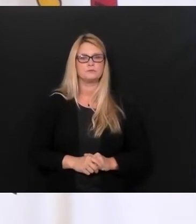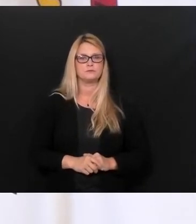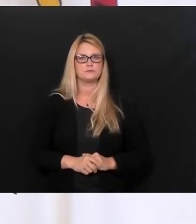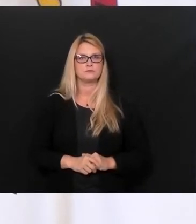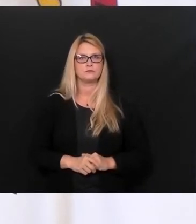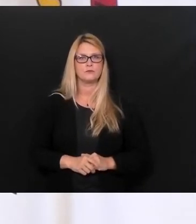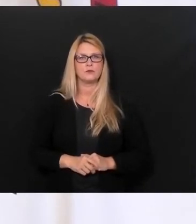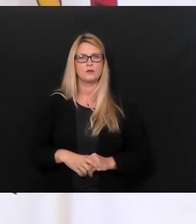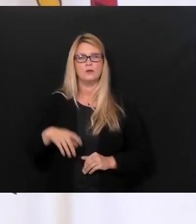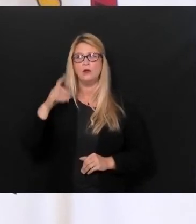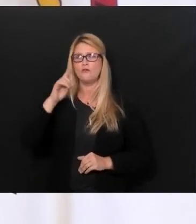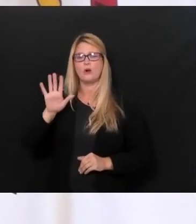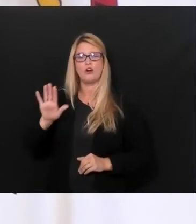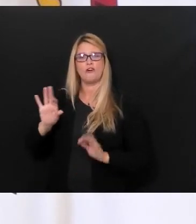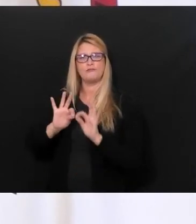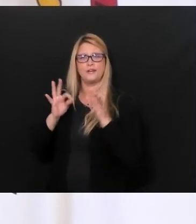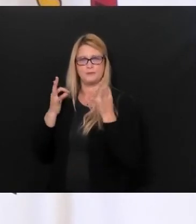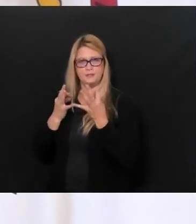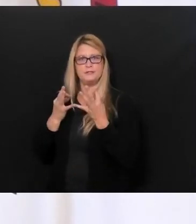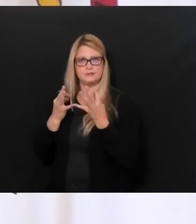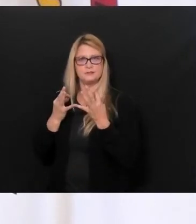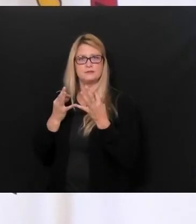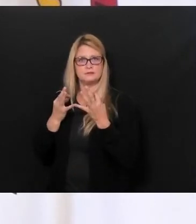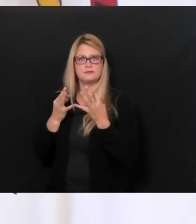loved ones in every way, I just,